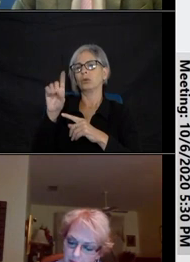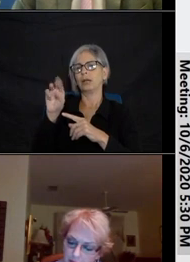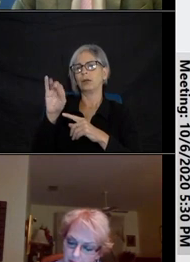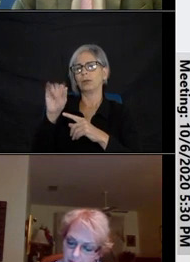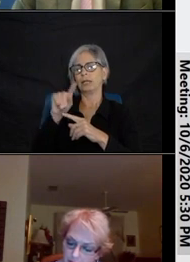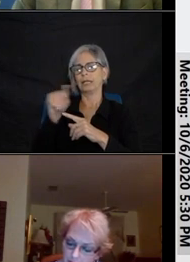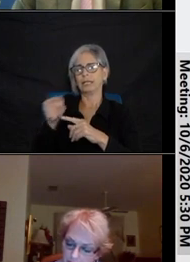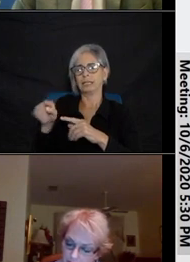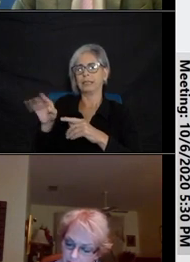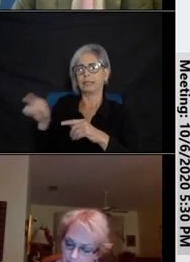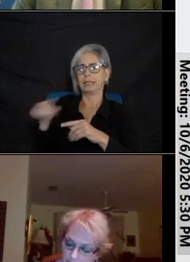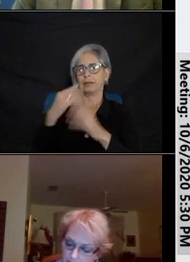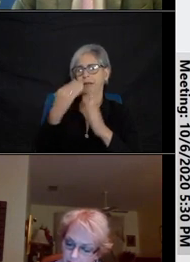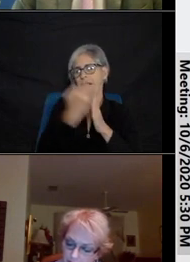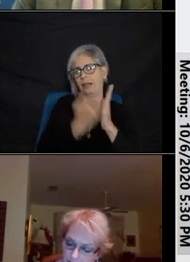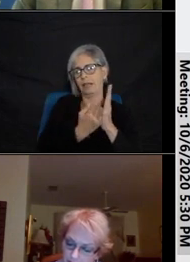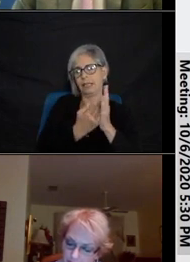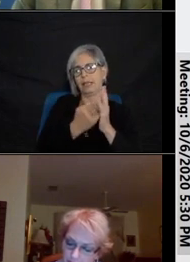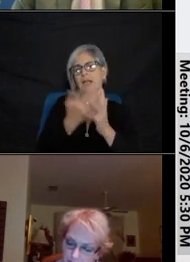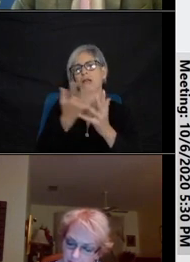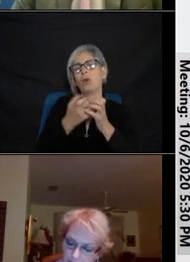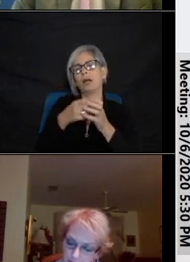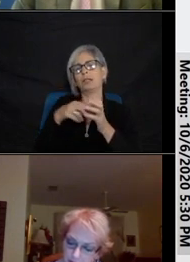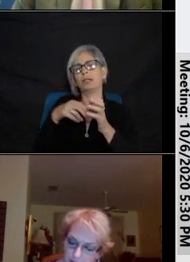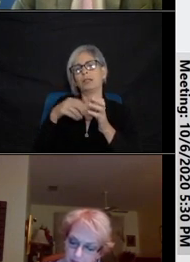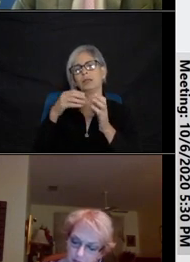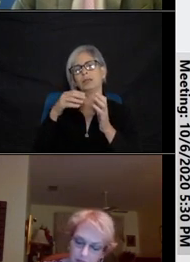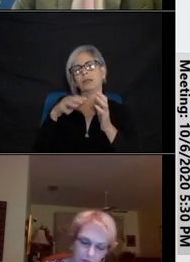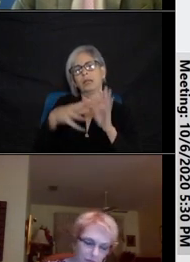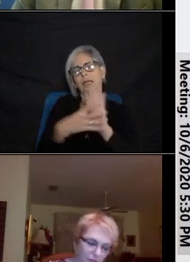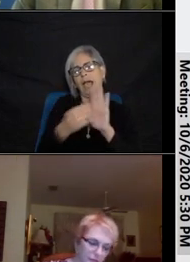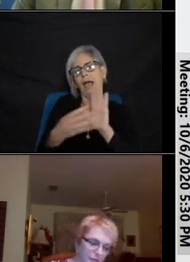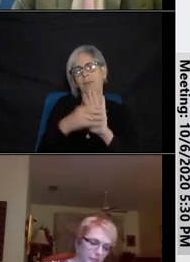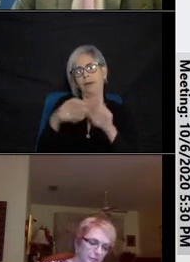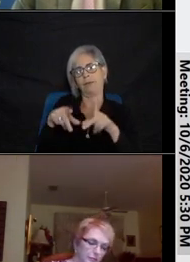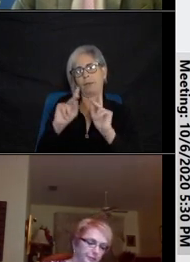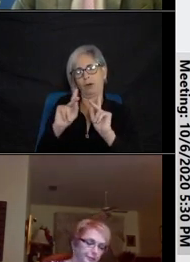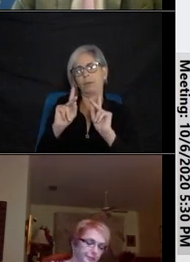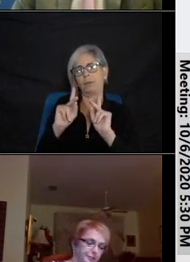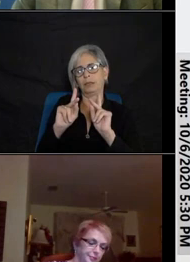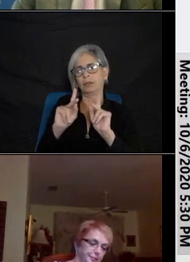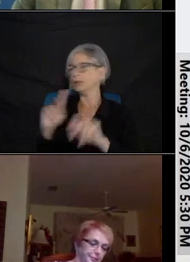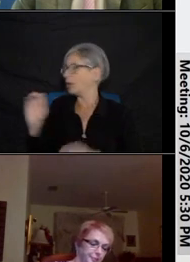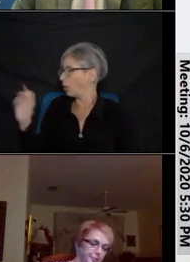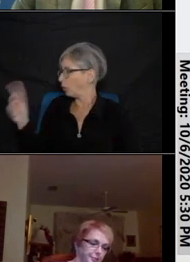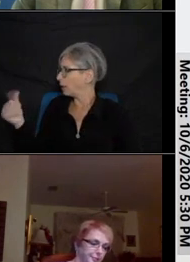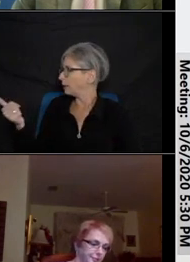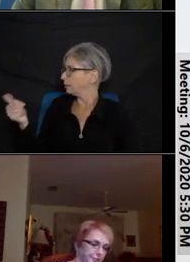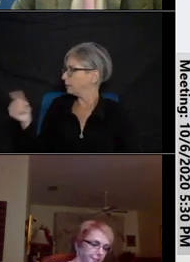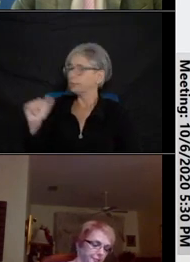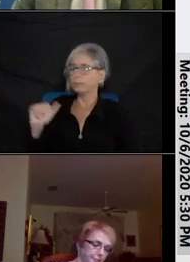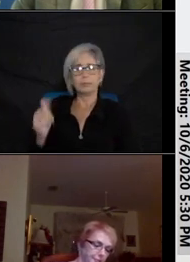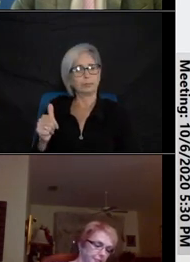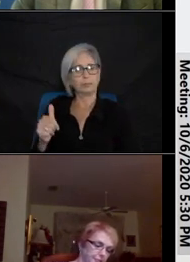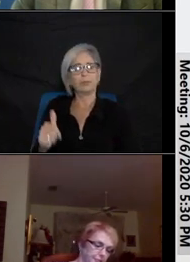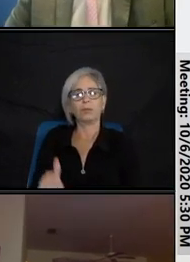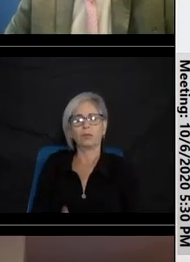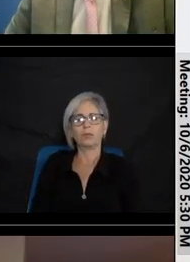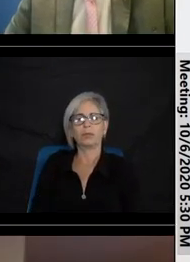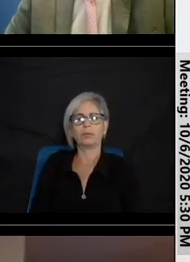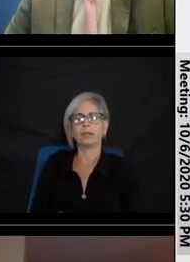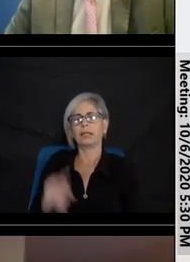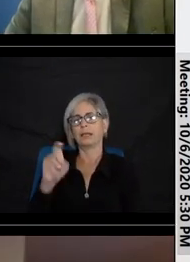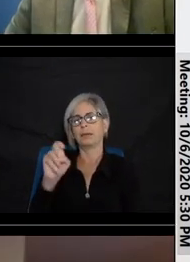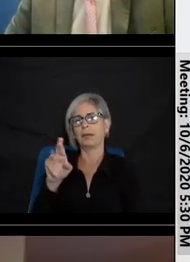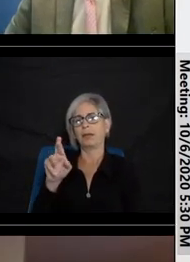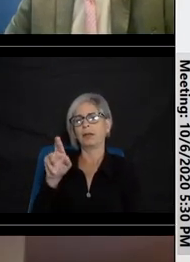list of people once the permit is applied for. Absolutely. All right. Mayor Grant,